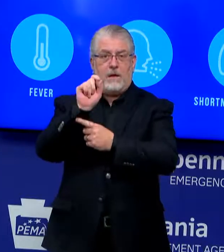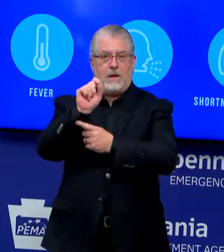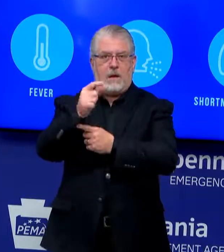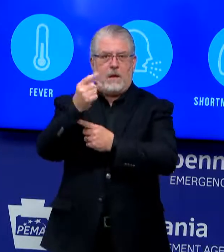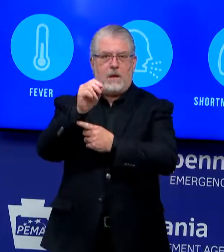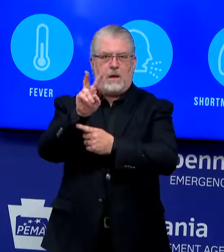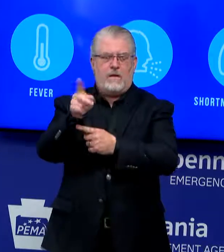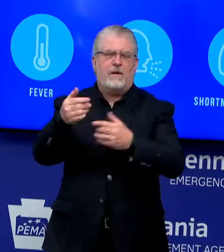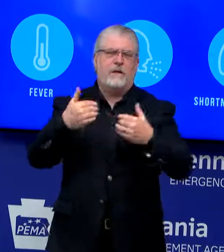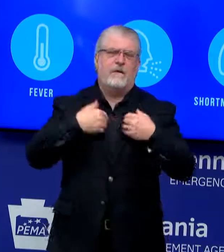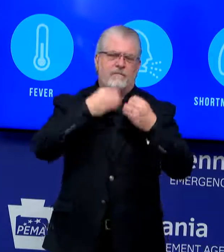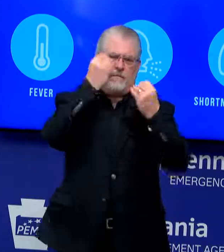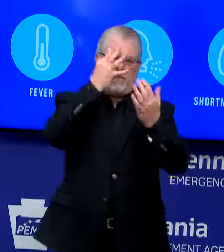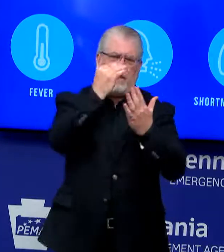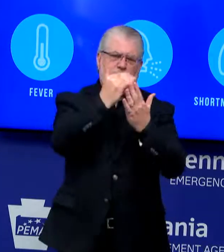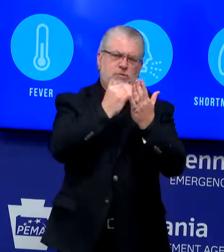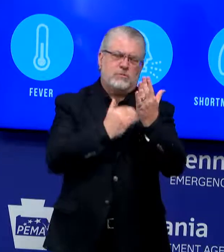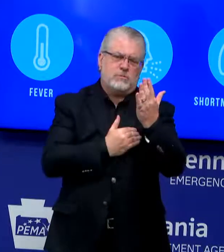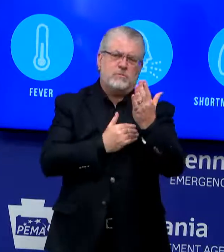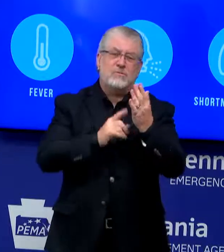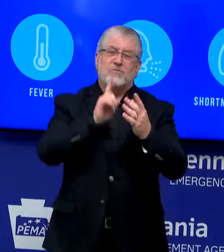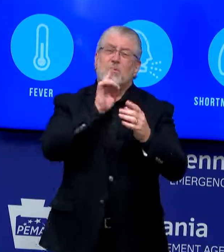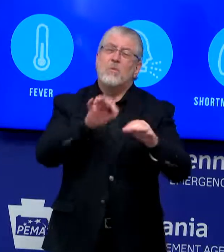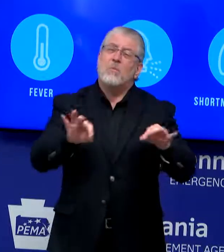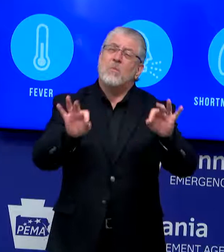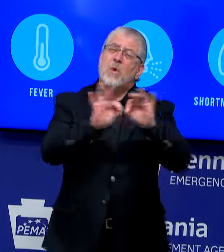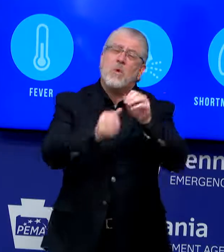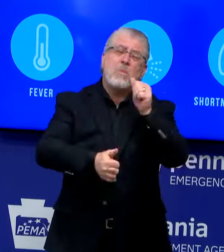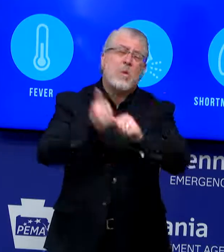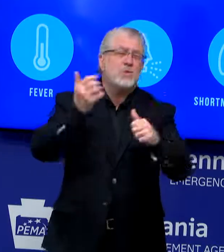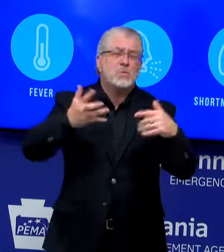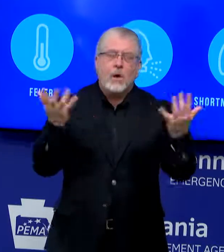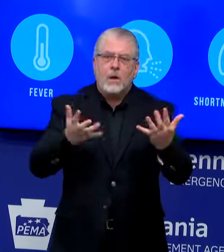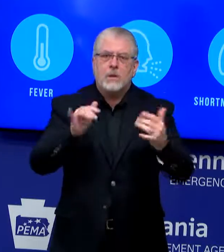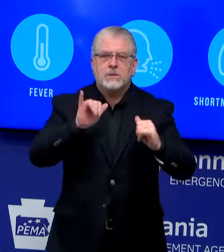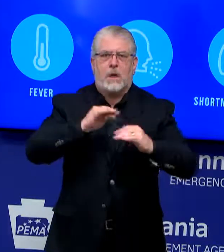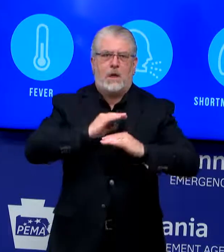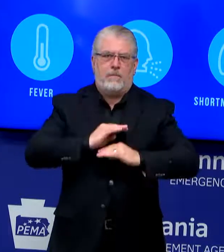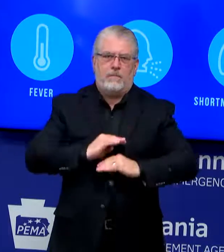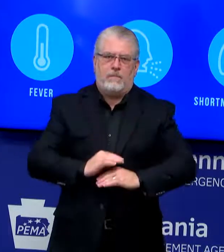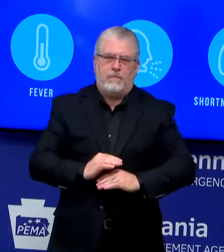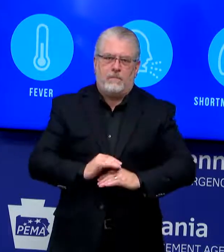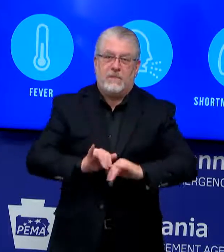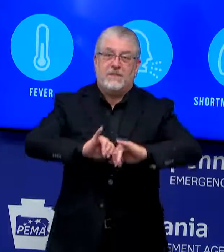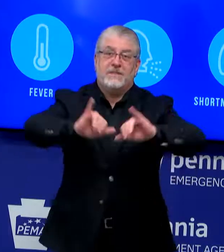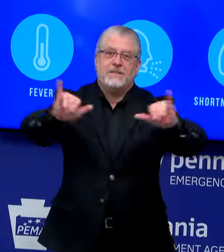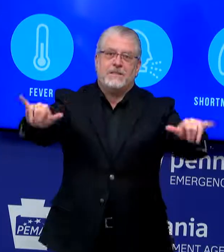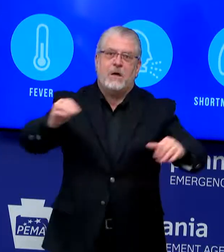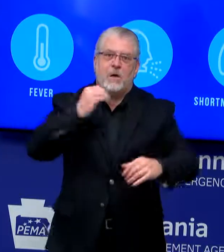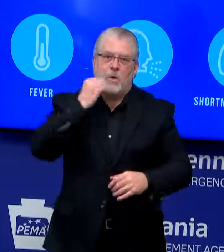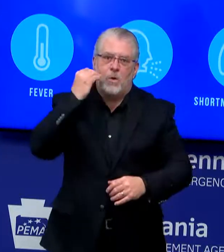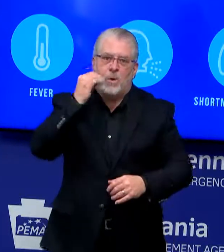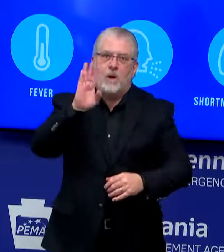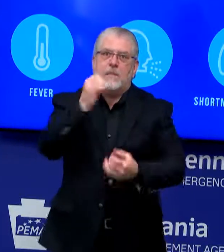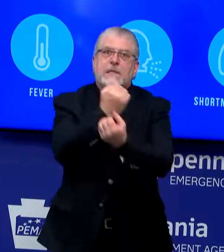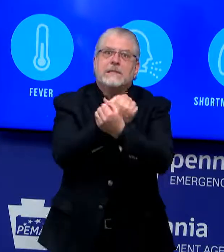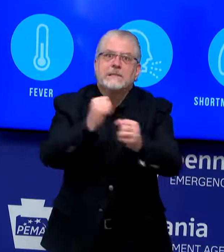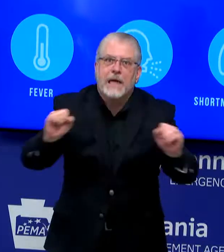home, and stay safe. And now I would like to turn things over to Governor Tom